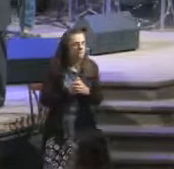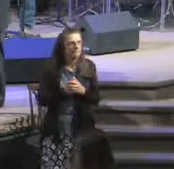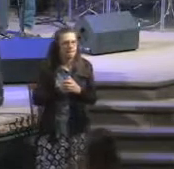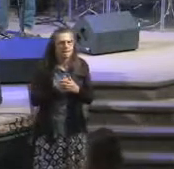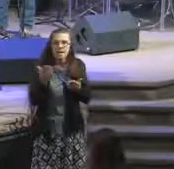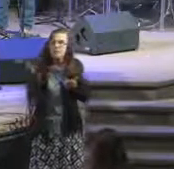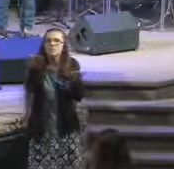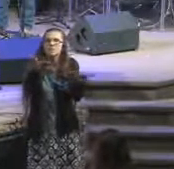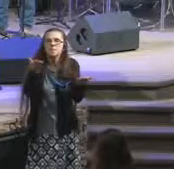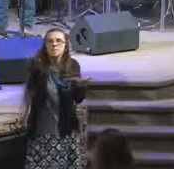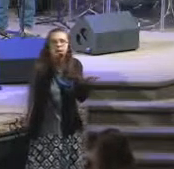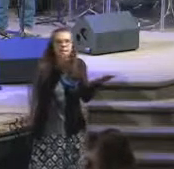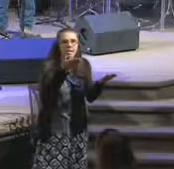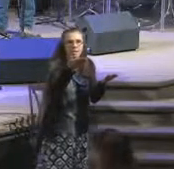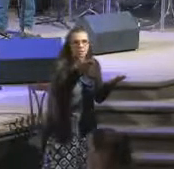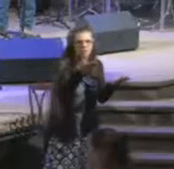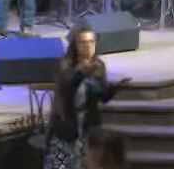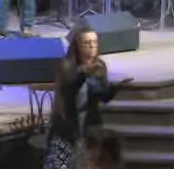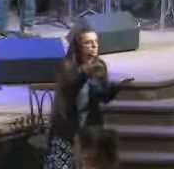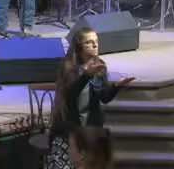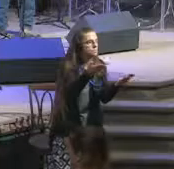Is there somebody else?